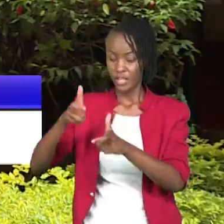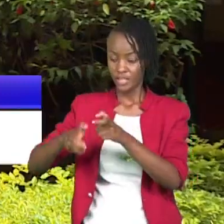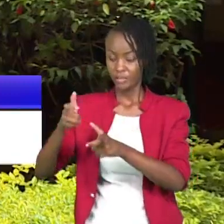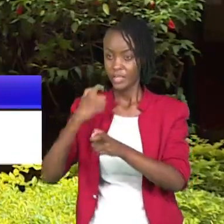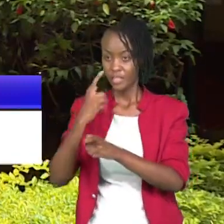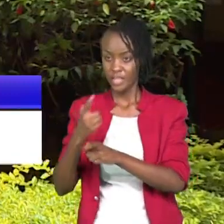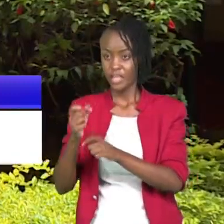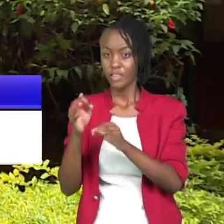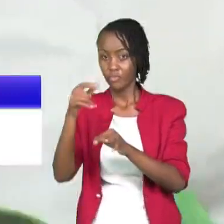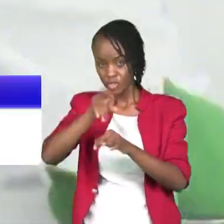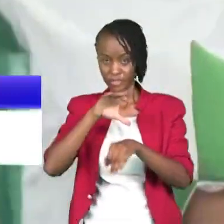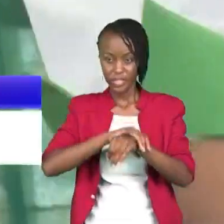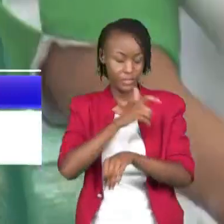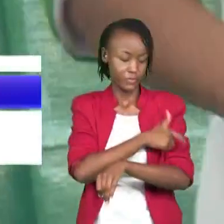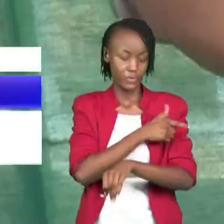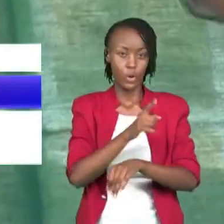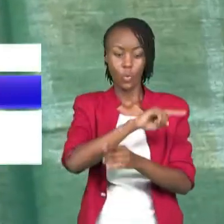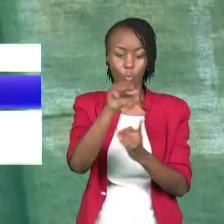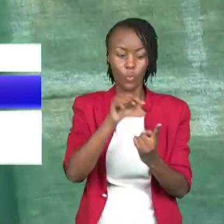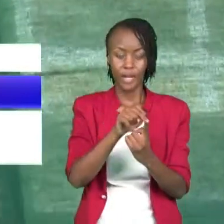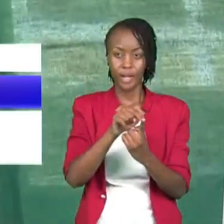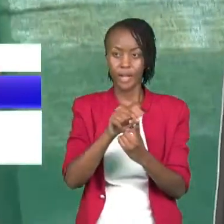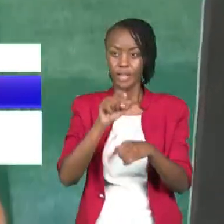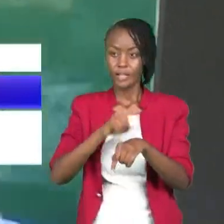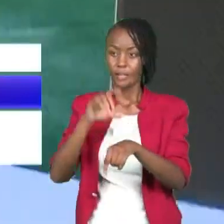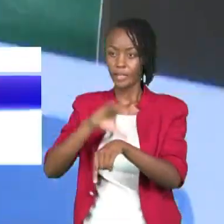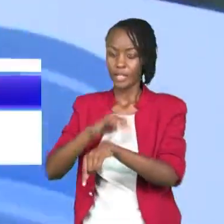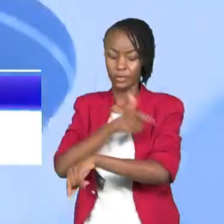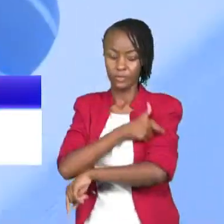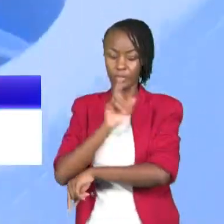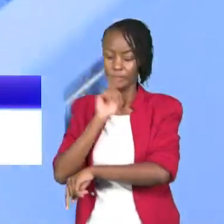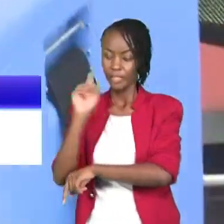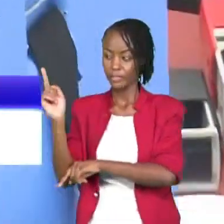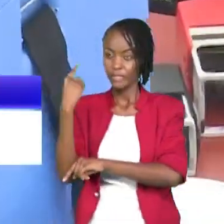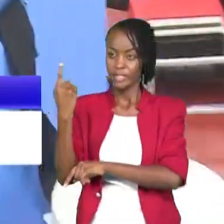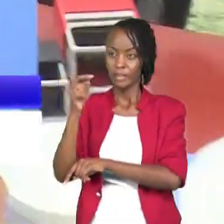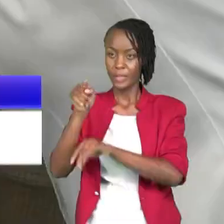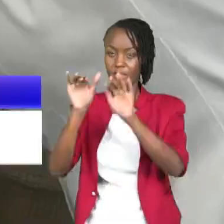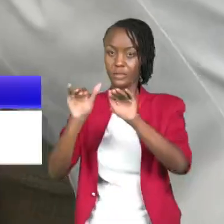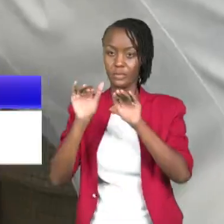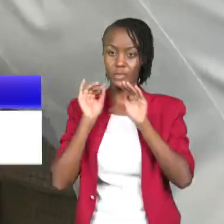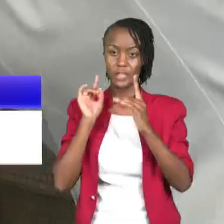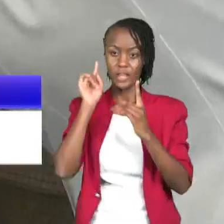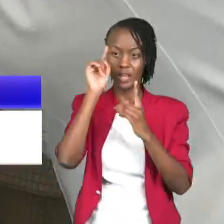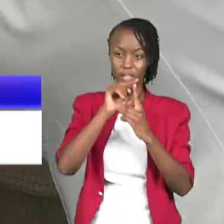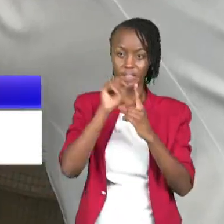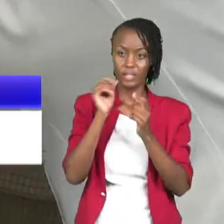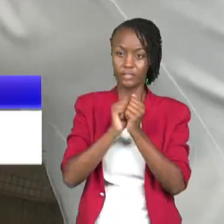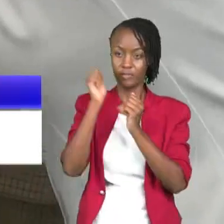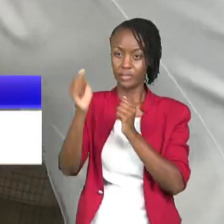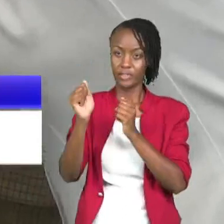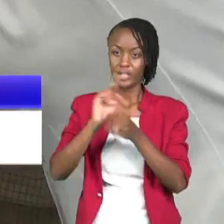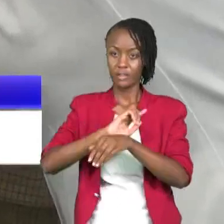be due for the second jab. And everyone after receiving the jab should wait for at least 15 minutes. There's a waiting